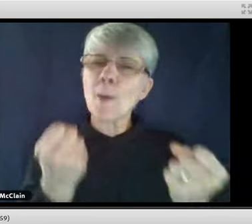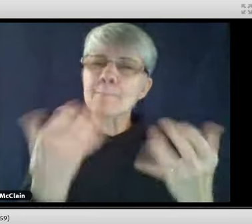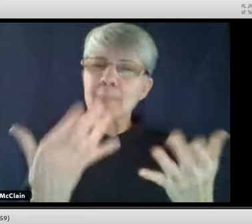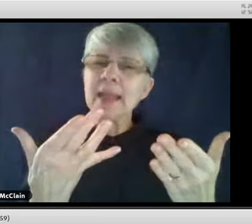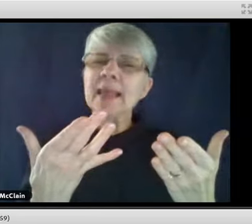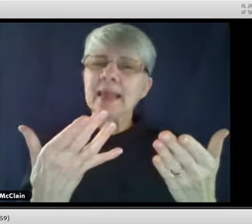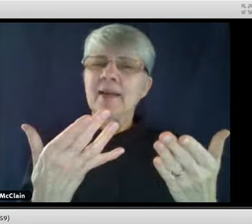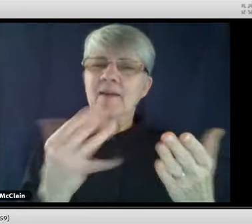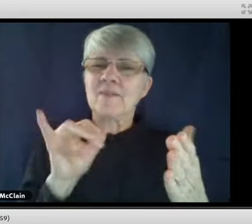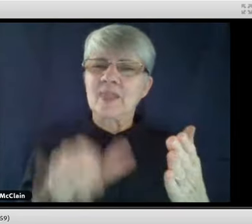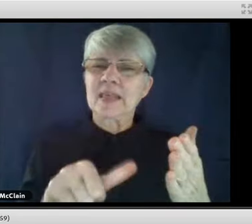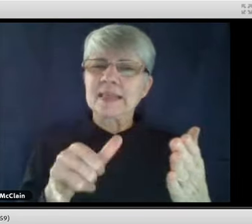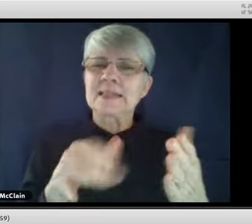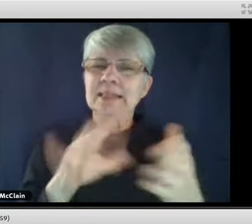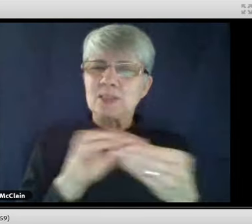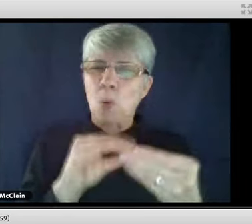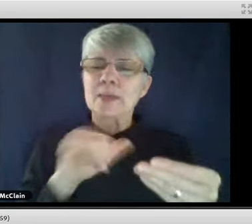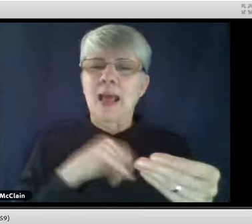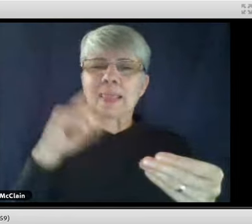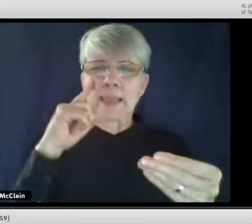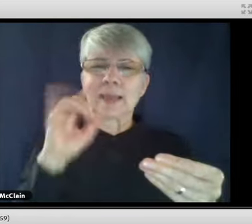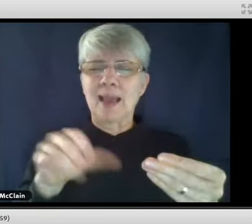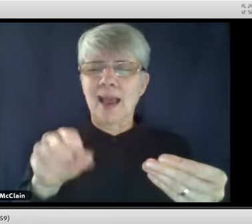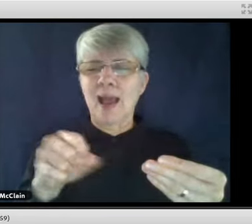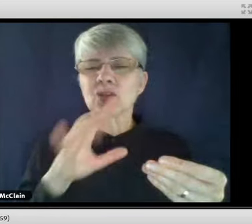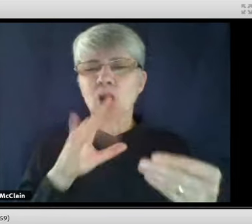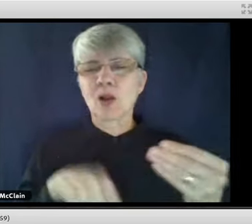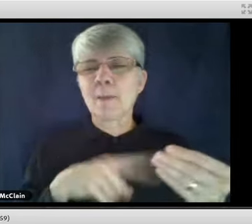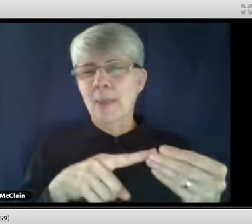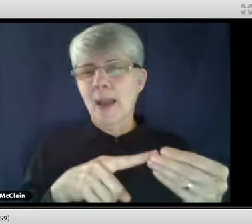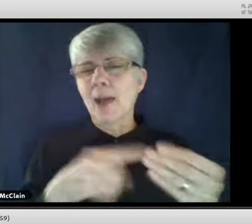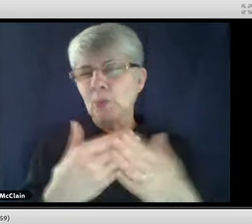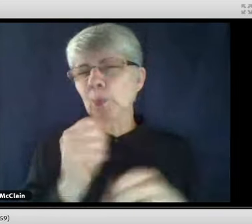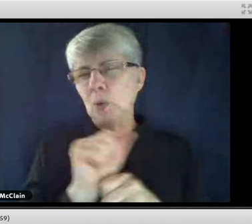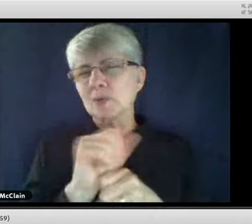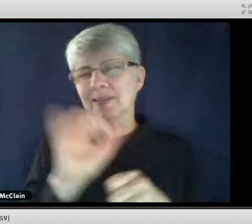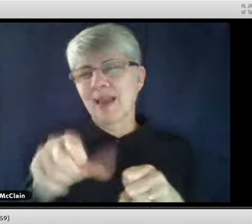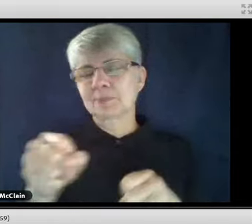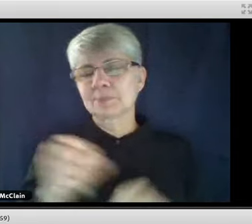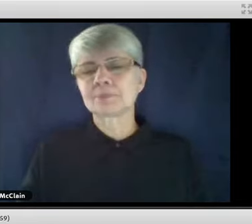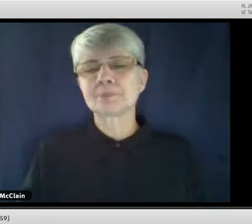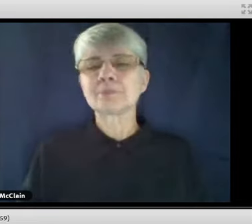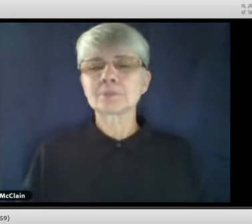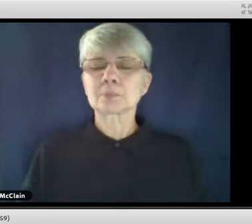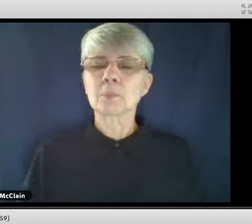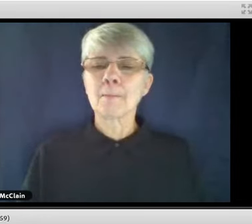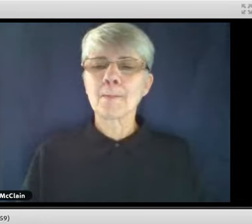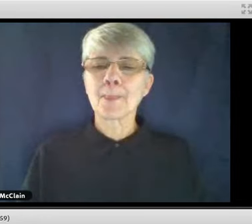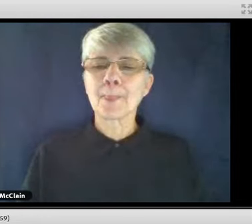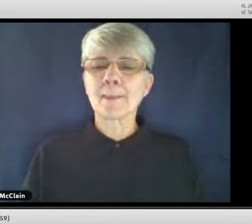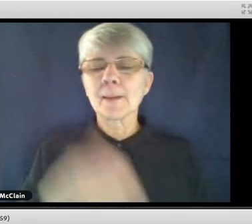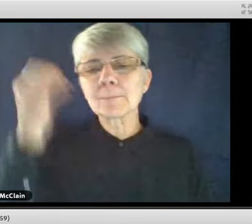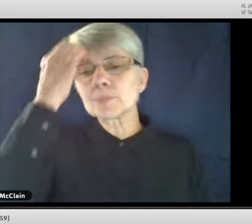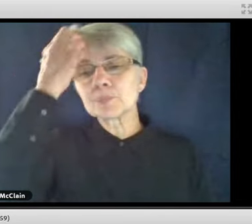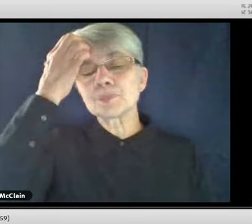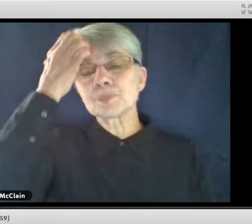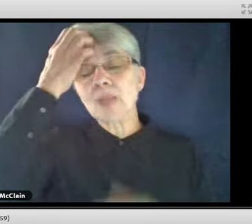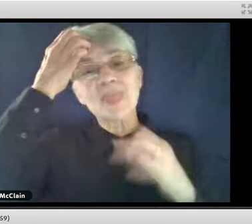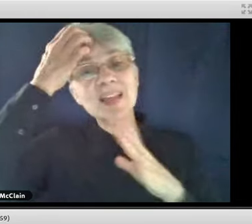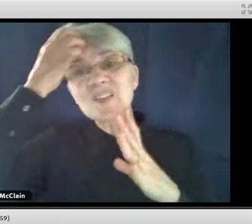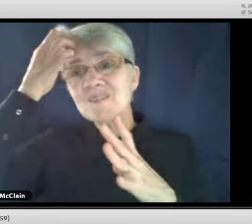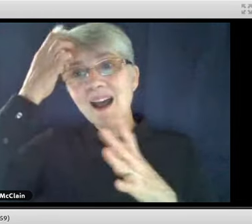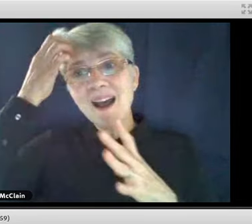cases, I think it's, yeah, we're talking about new works. Yeah, yeah, and that's fine. I